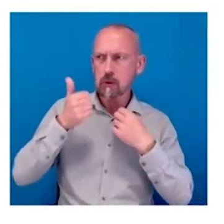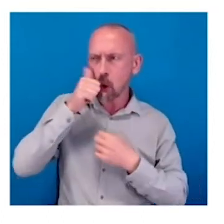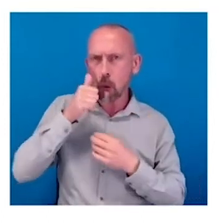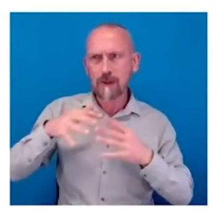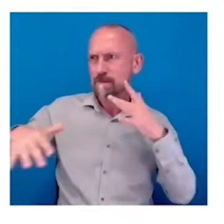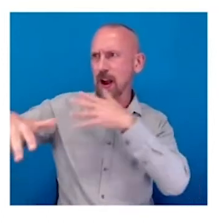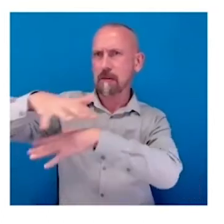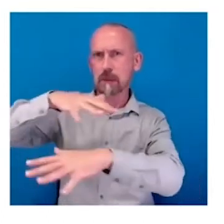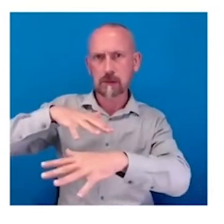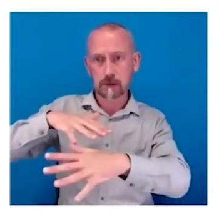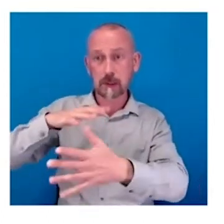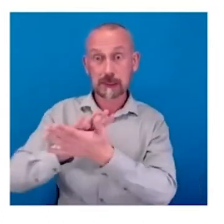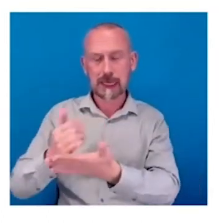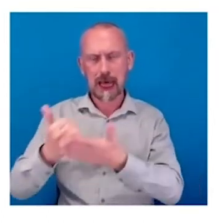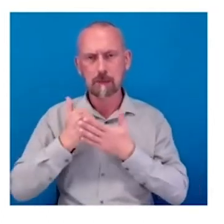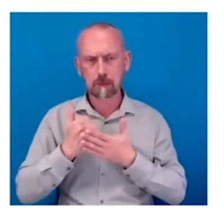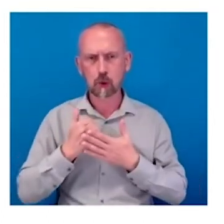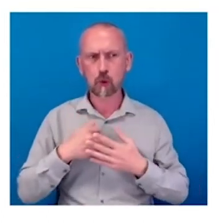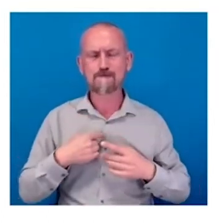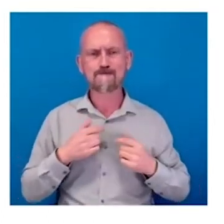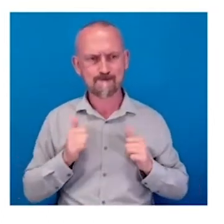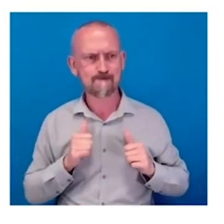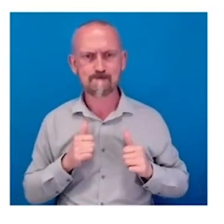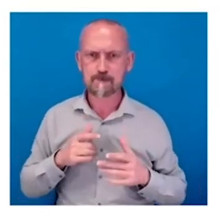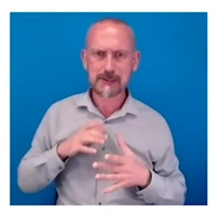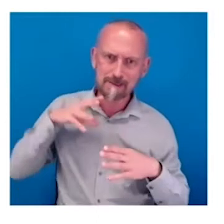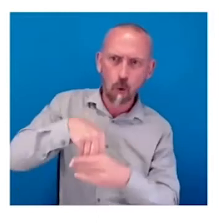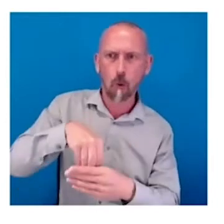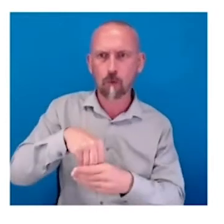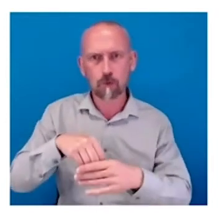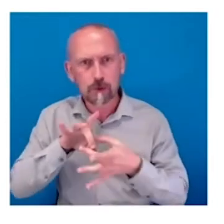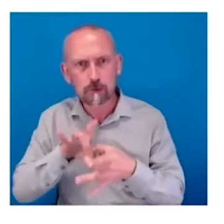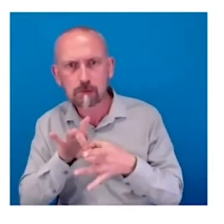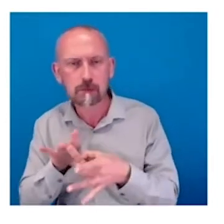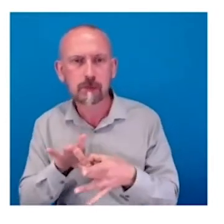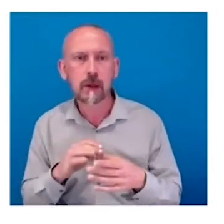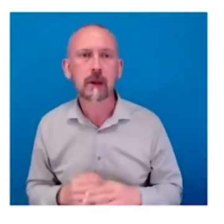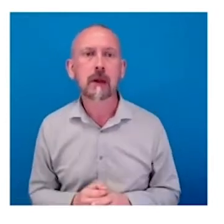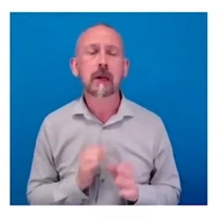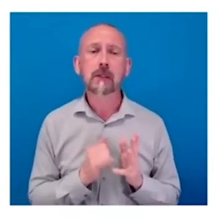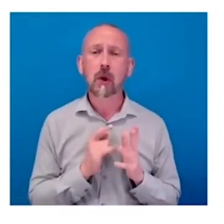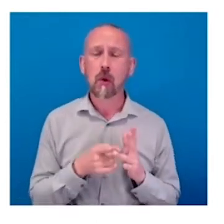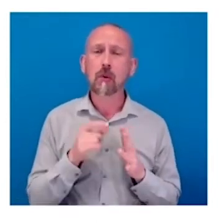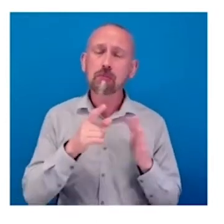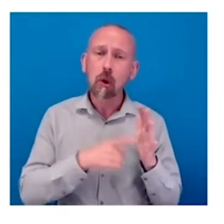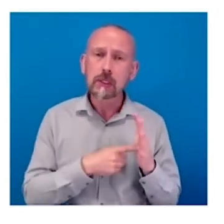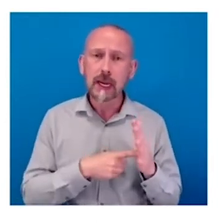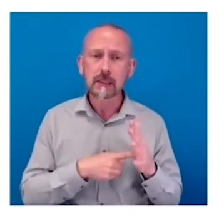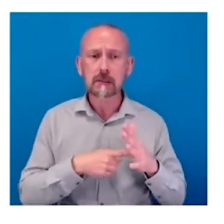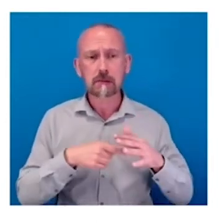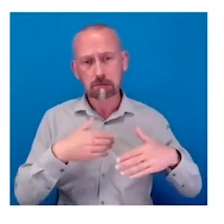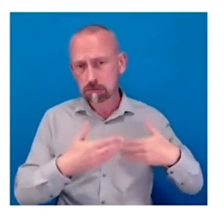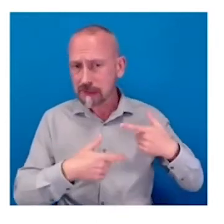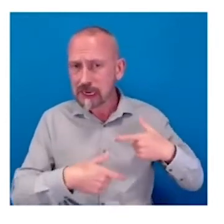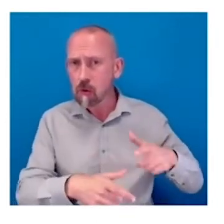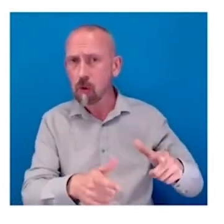present in where you are. And as a project, as a technology, we continue to look at how we